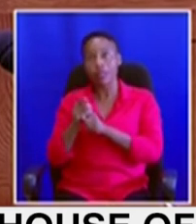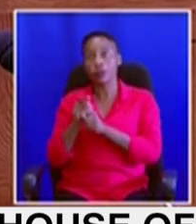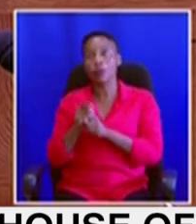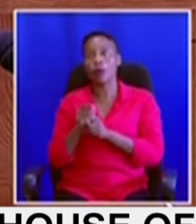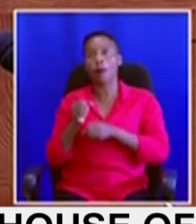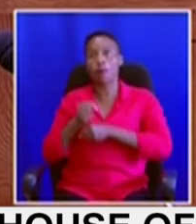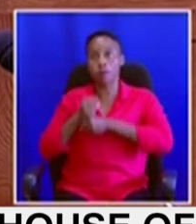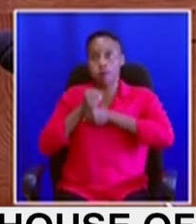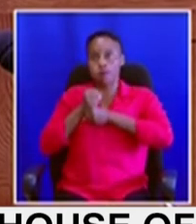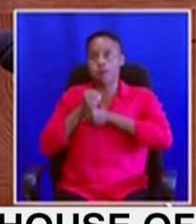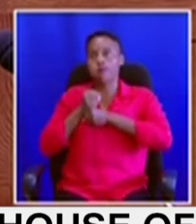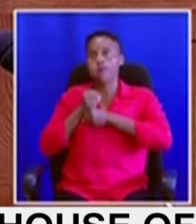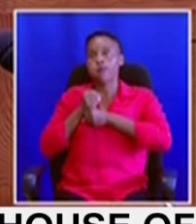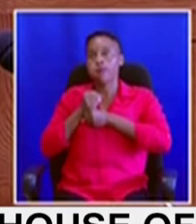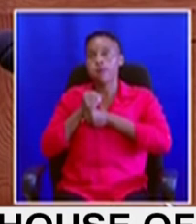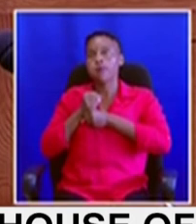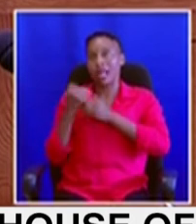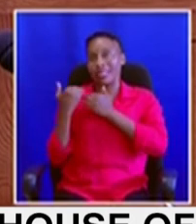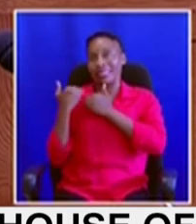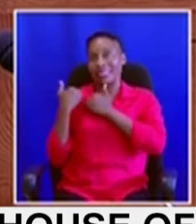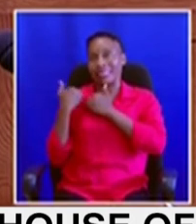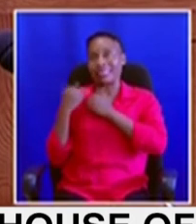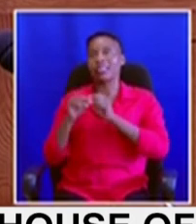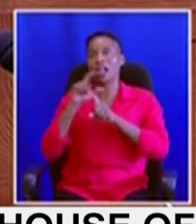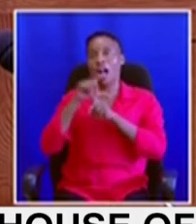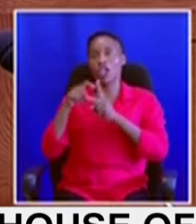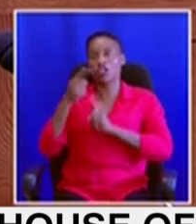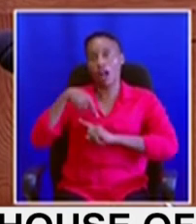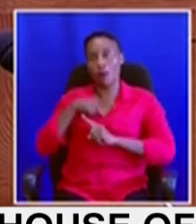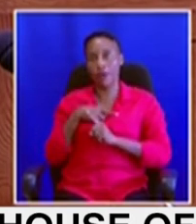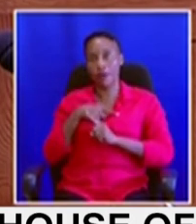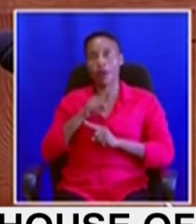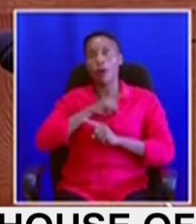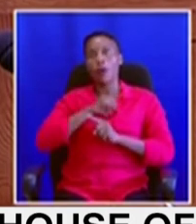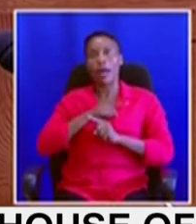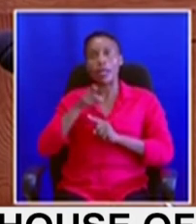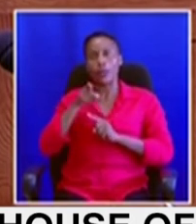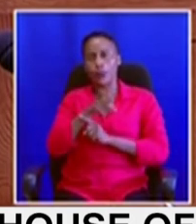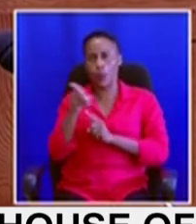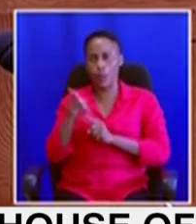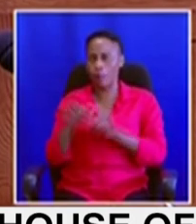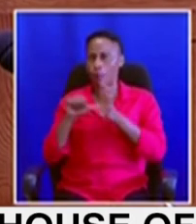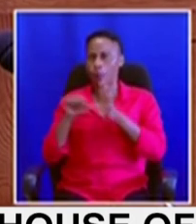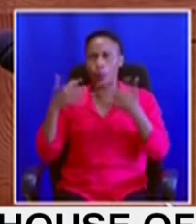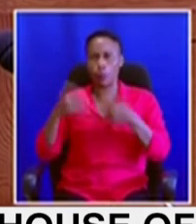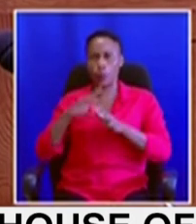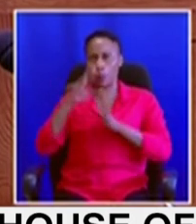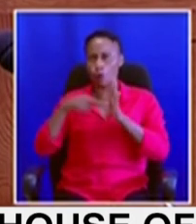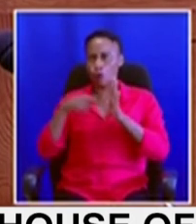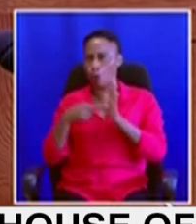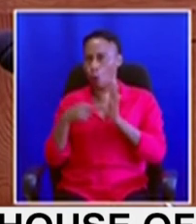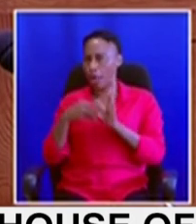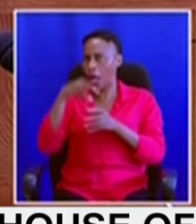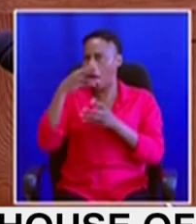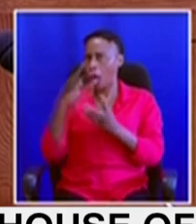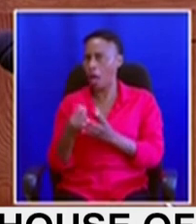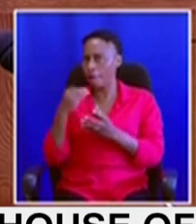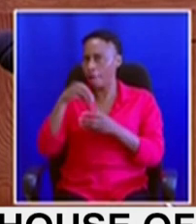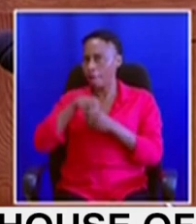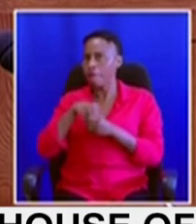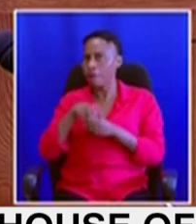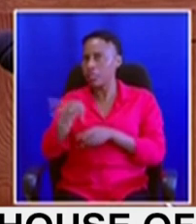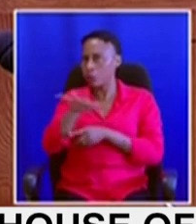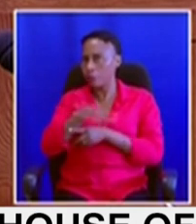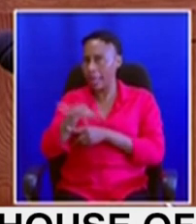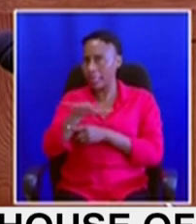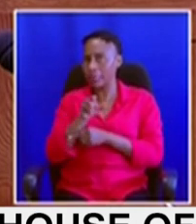culture. And because you play such an important role in that